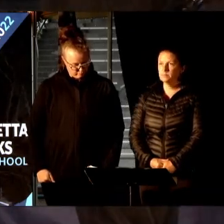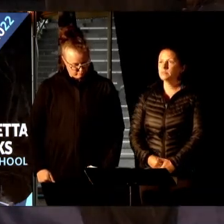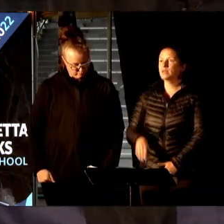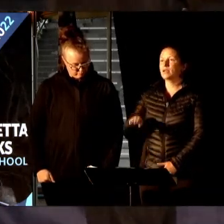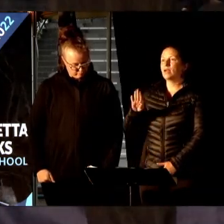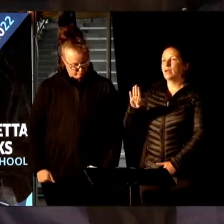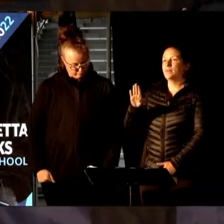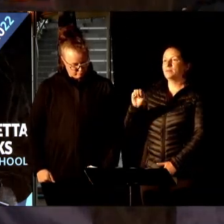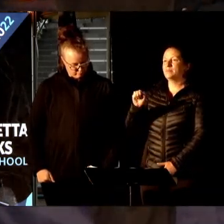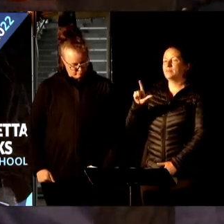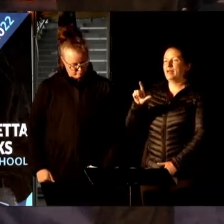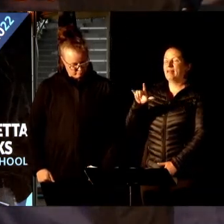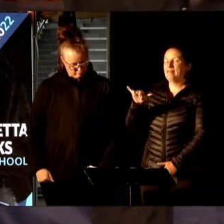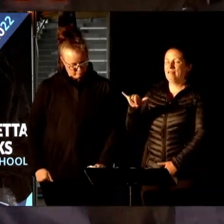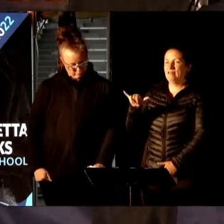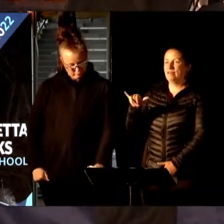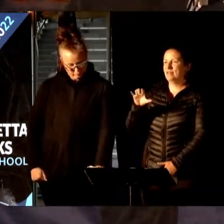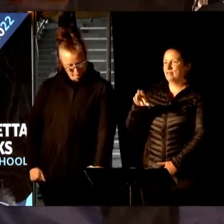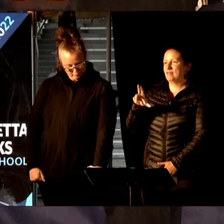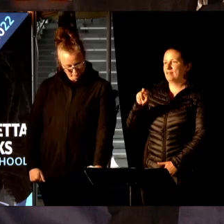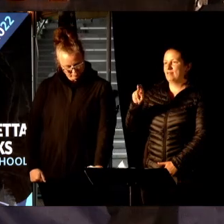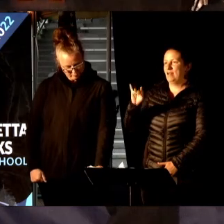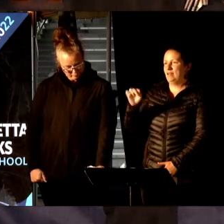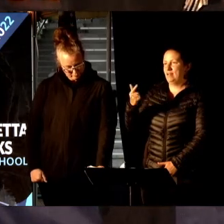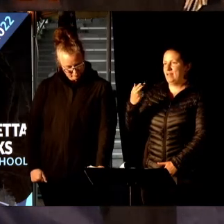Bailey Cunningham, Treasurer.